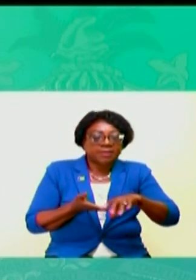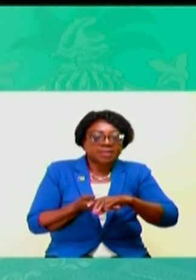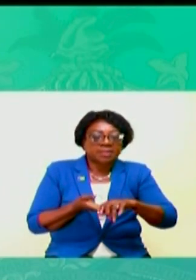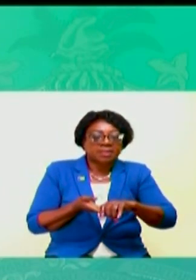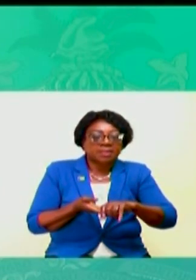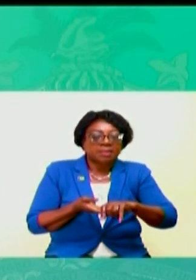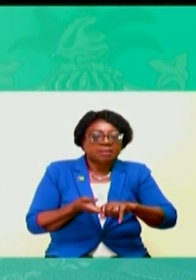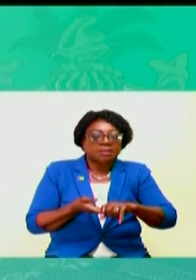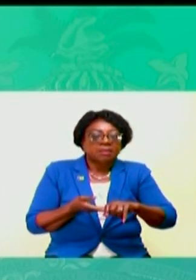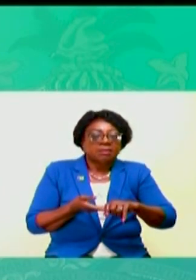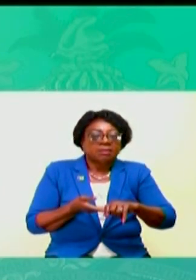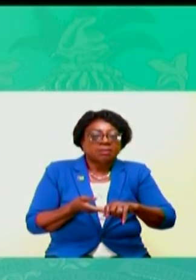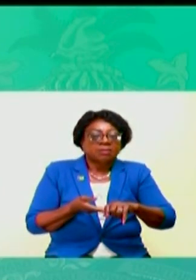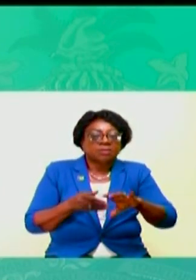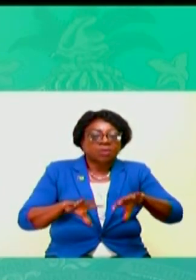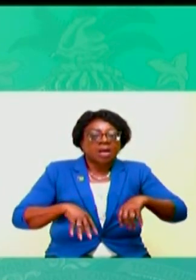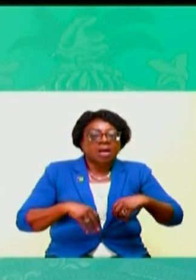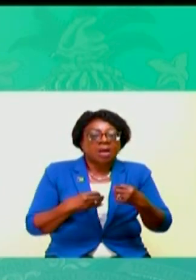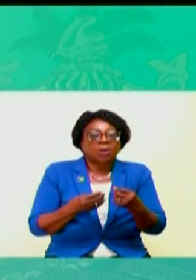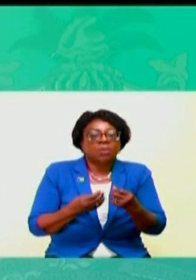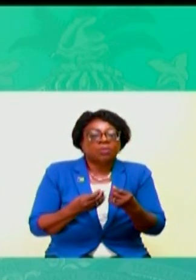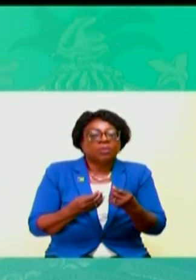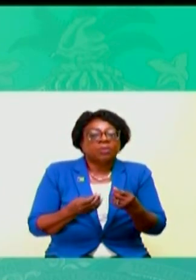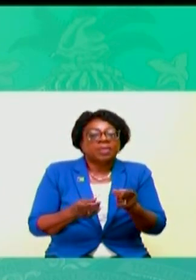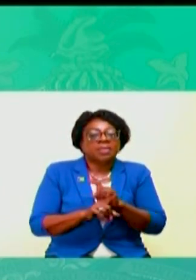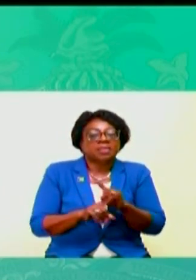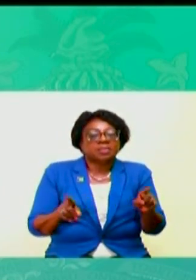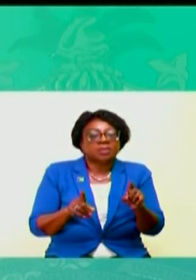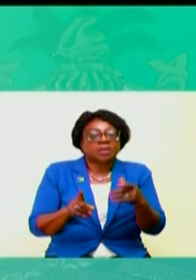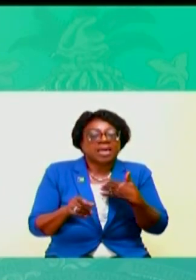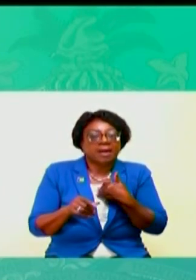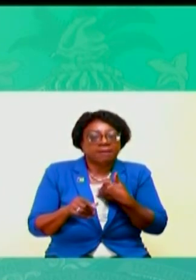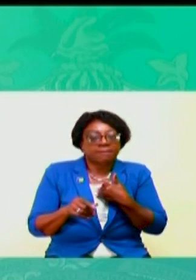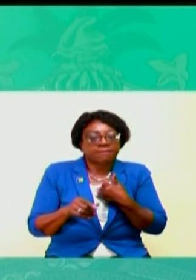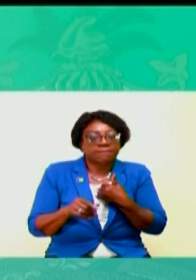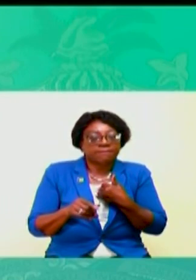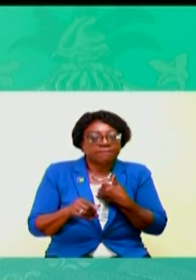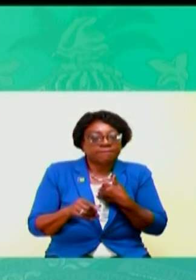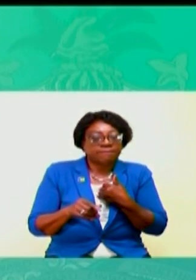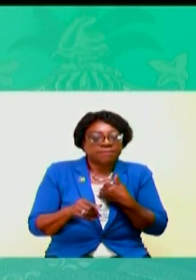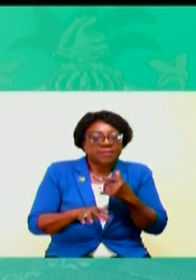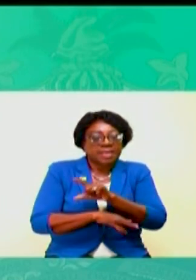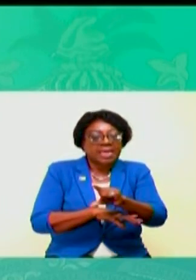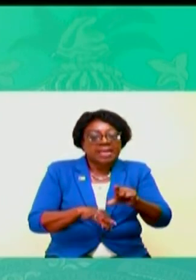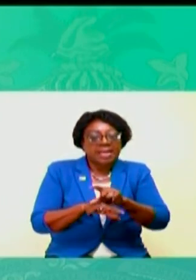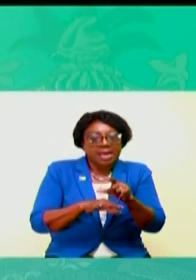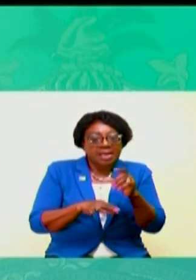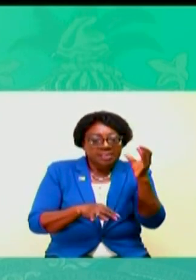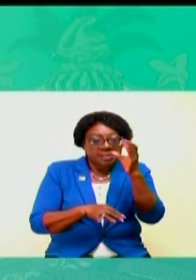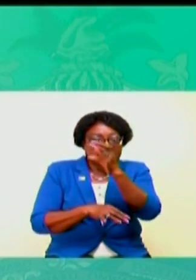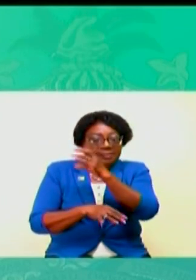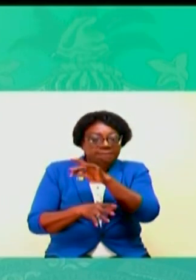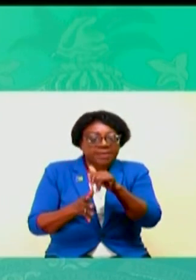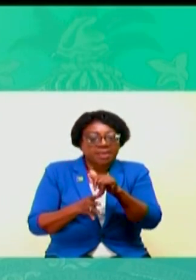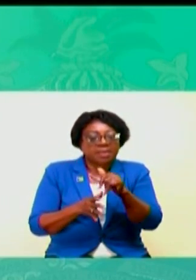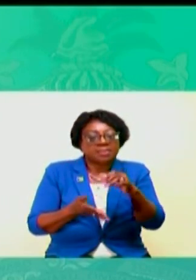me how it doesn't have. It breaks the law. Oh, I got it right here. And you were the one of the law?